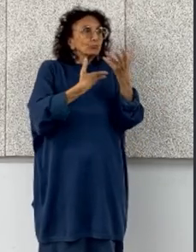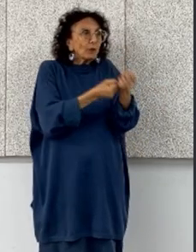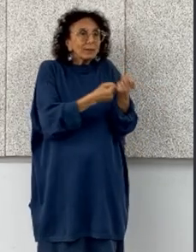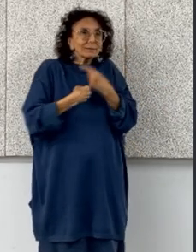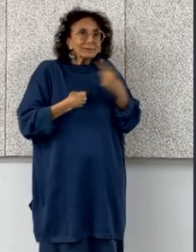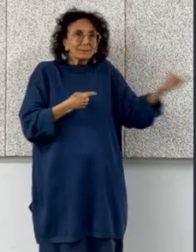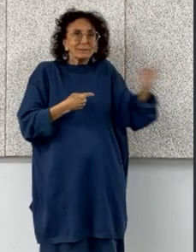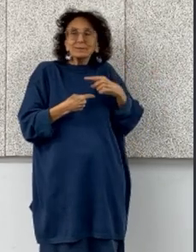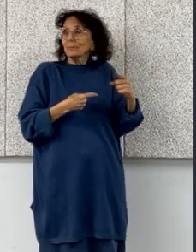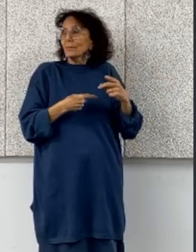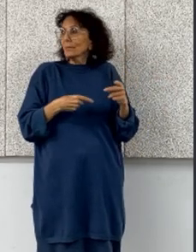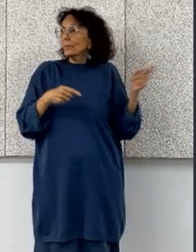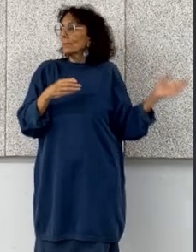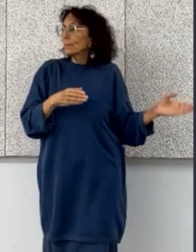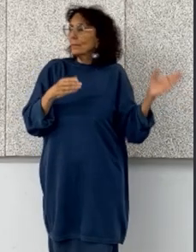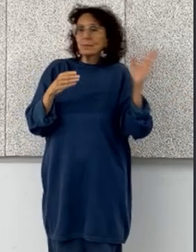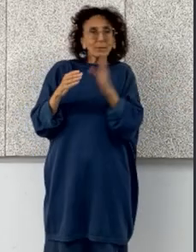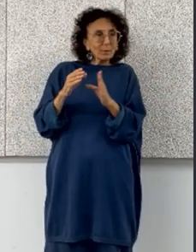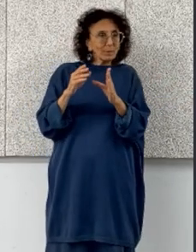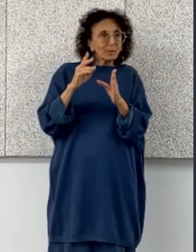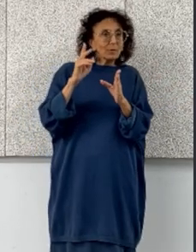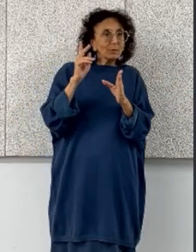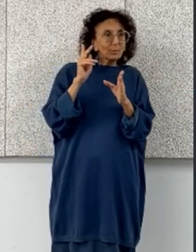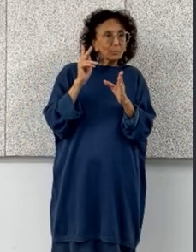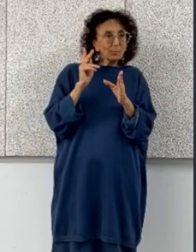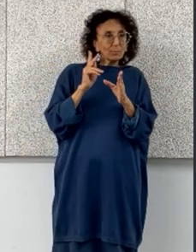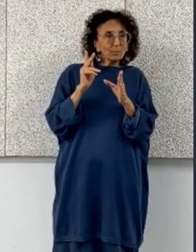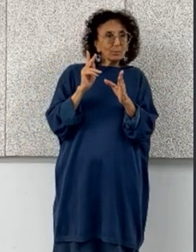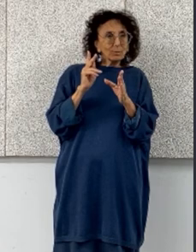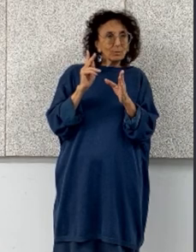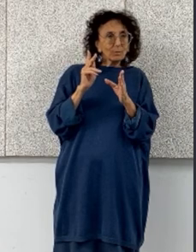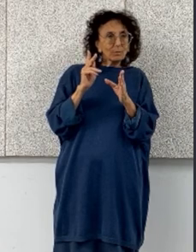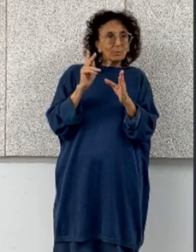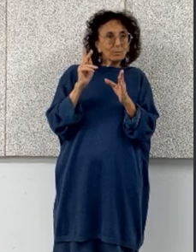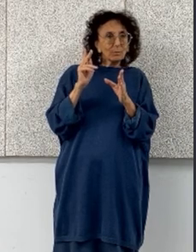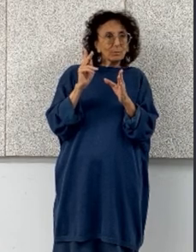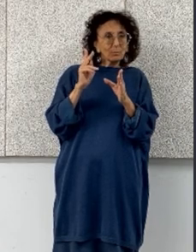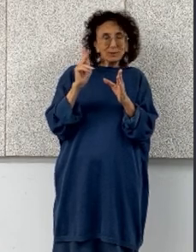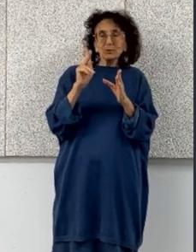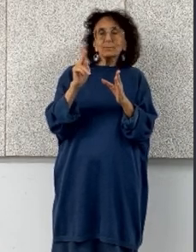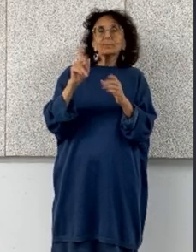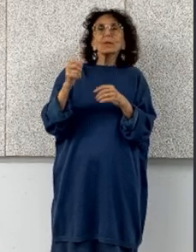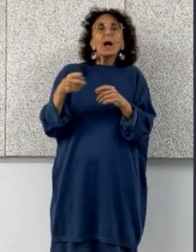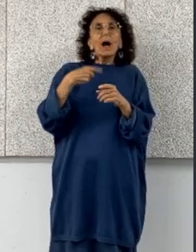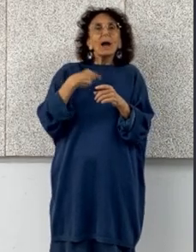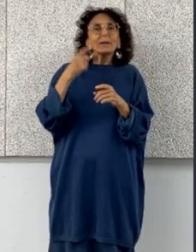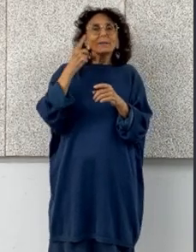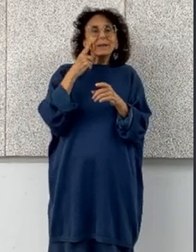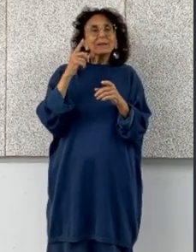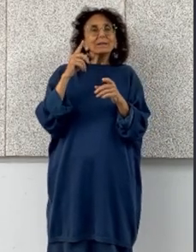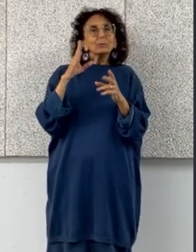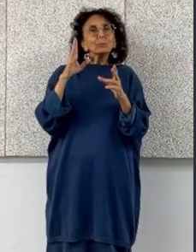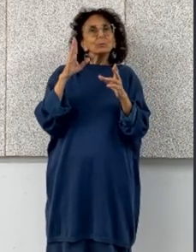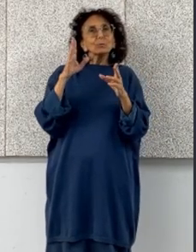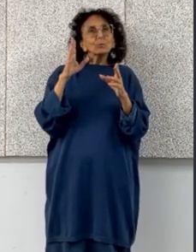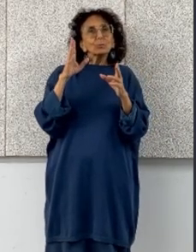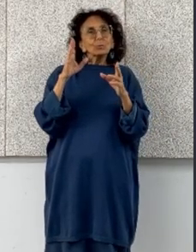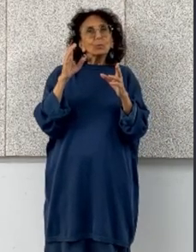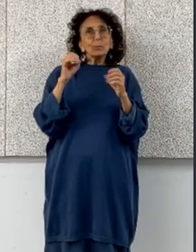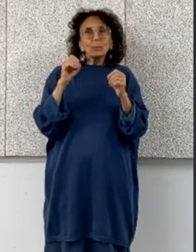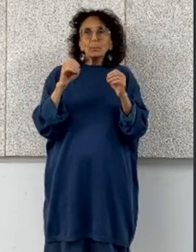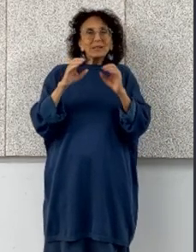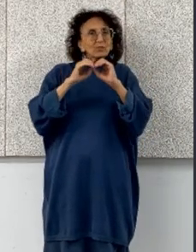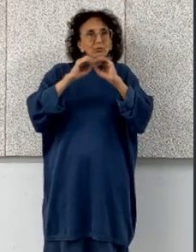I think the being communicative about what the whole process is, as opposed to shrouding things in mystery, and being really transparent